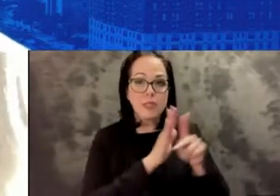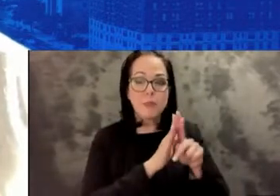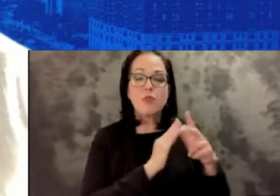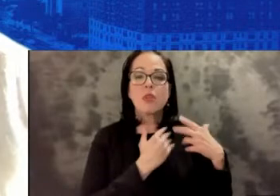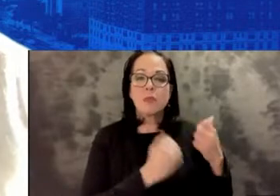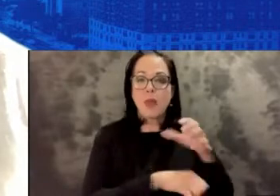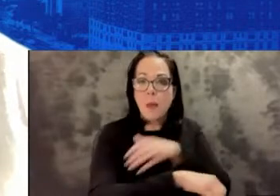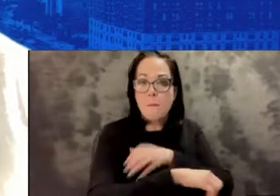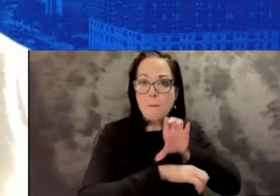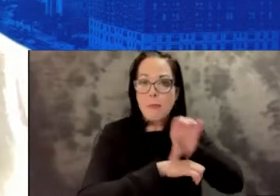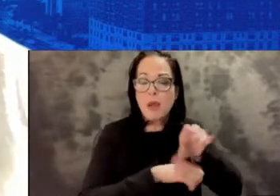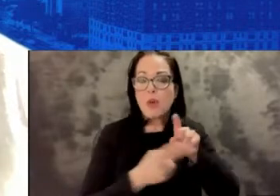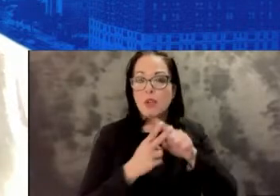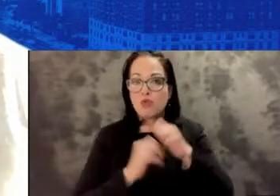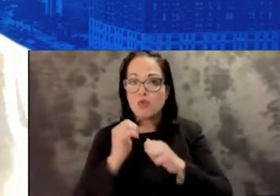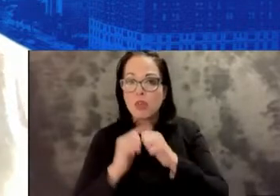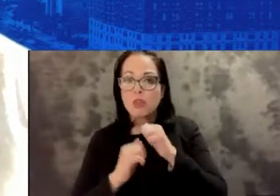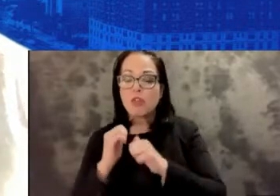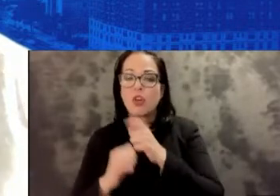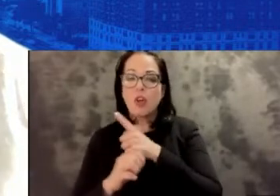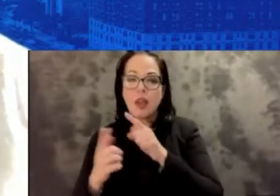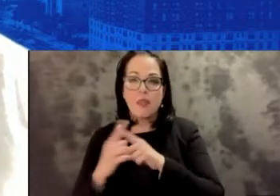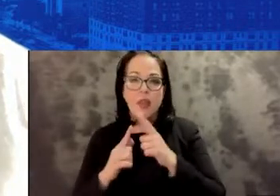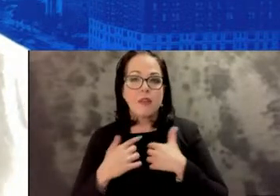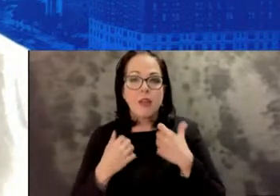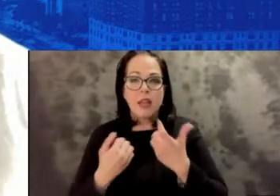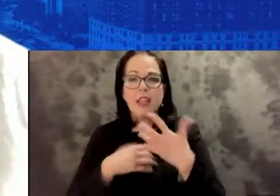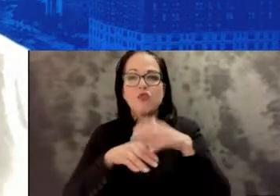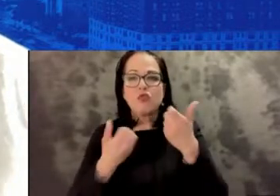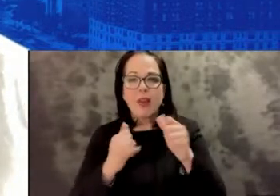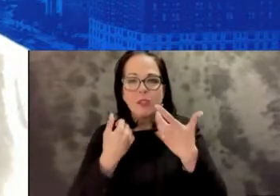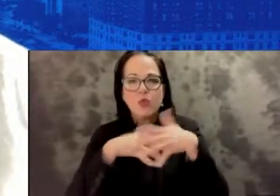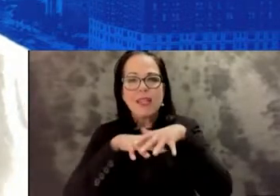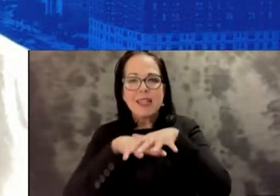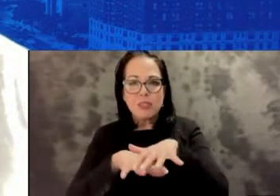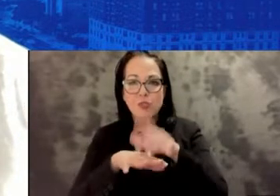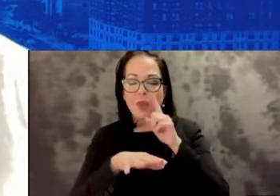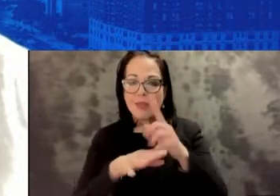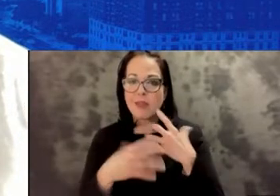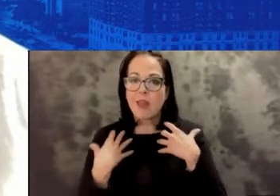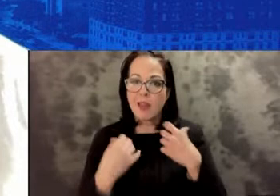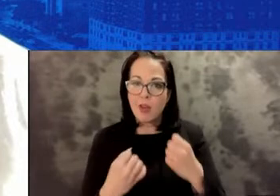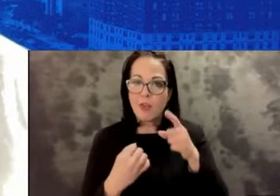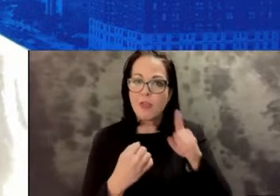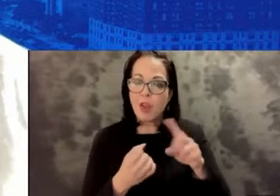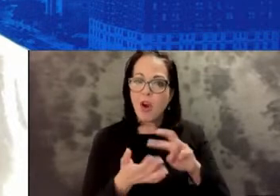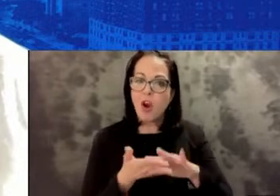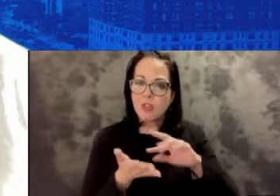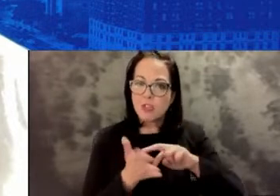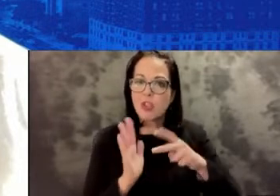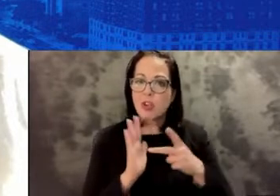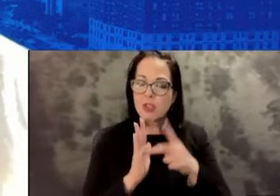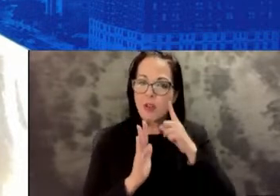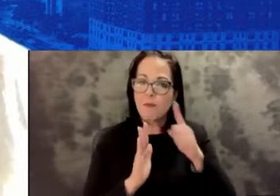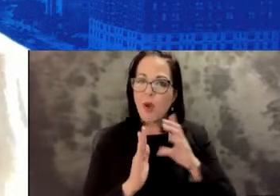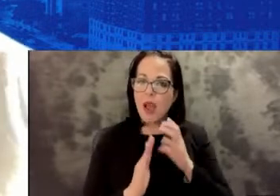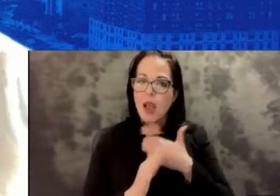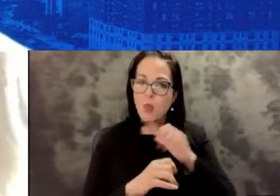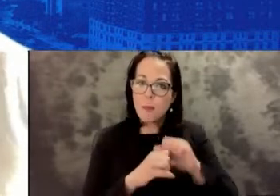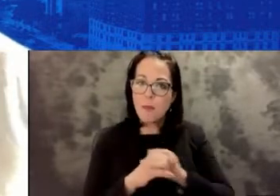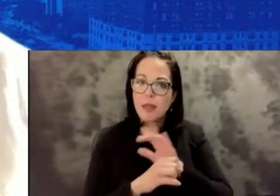empowering, and really tries to integrate the social determinants of health intentionally into our pandemic